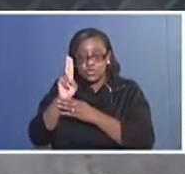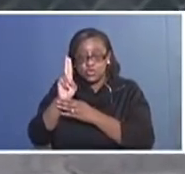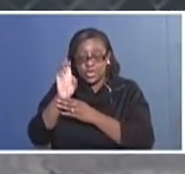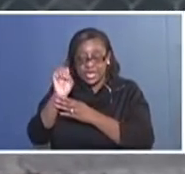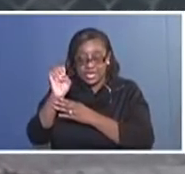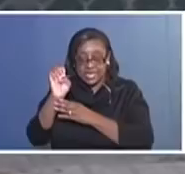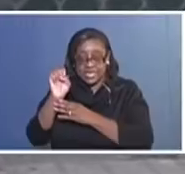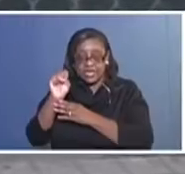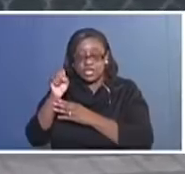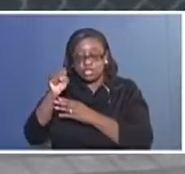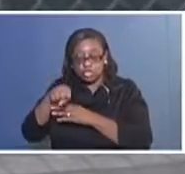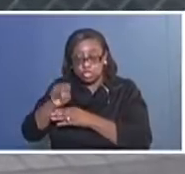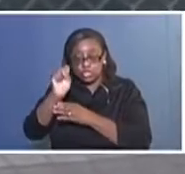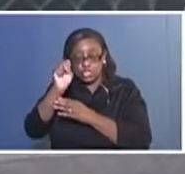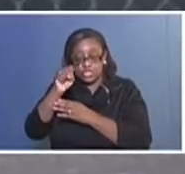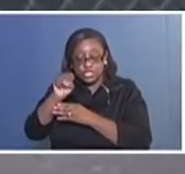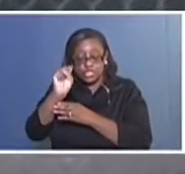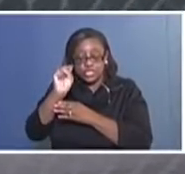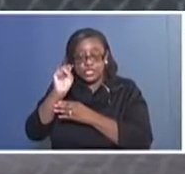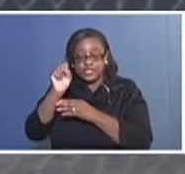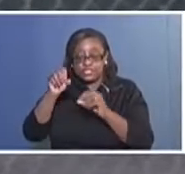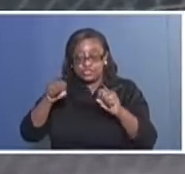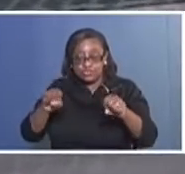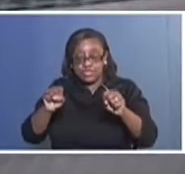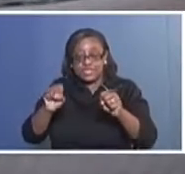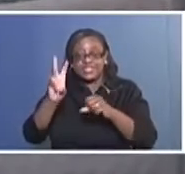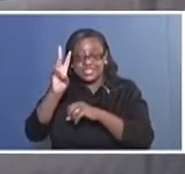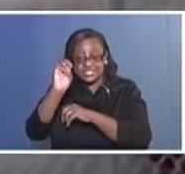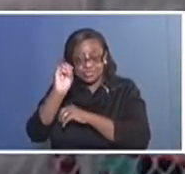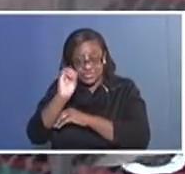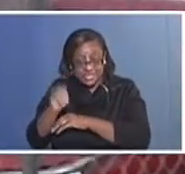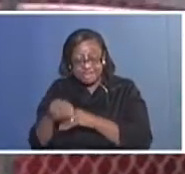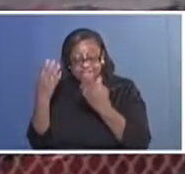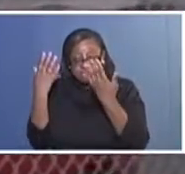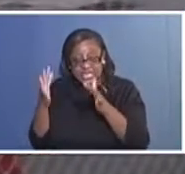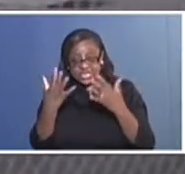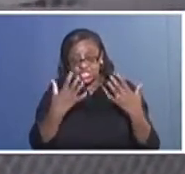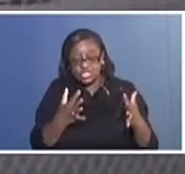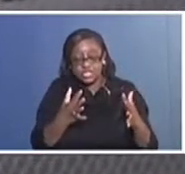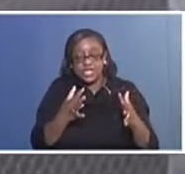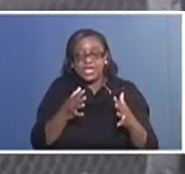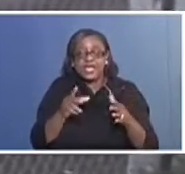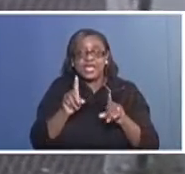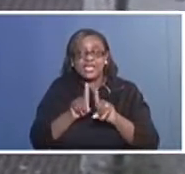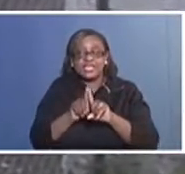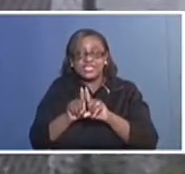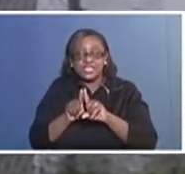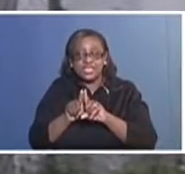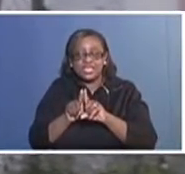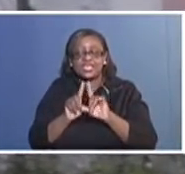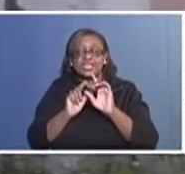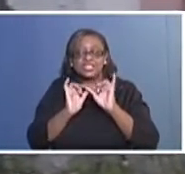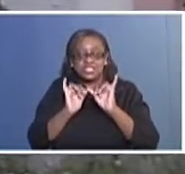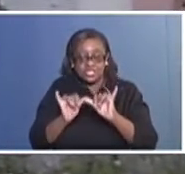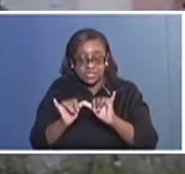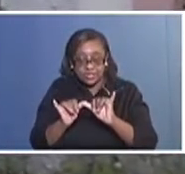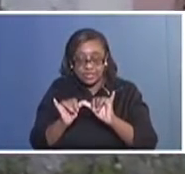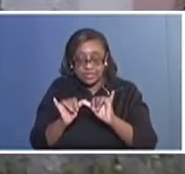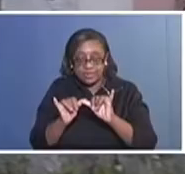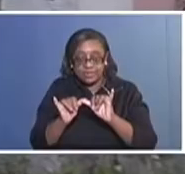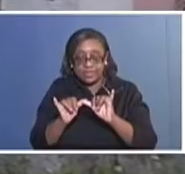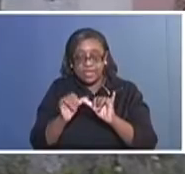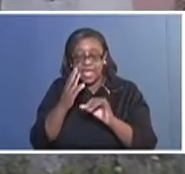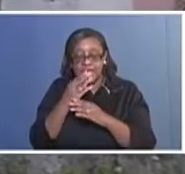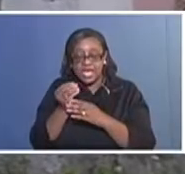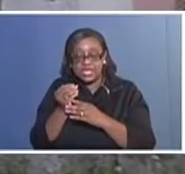compound on Shirley Street, now about 60% complete. This as contractors move on to another yet phase of development,